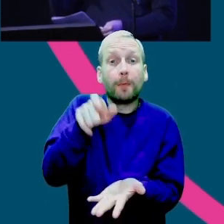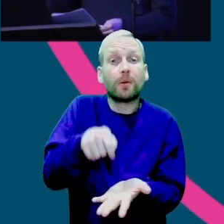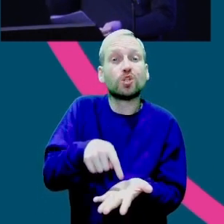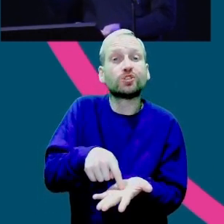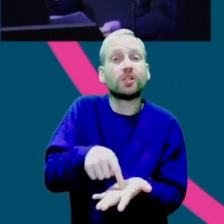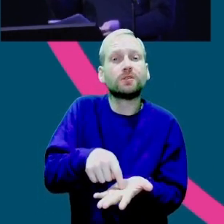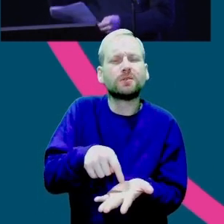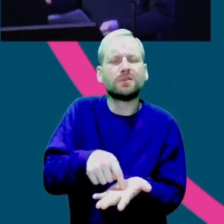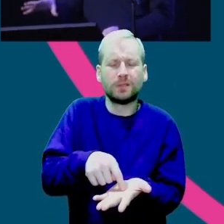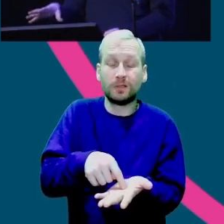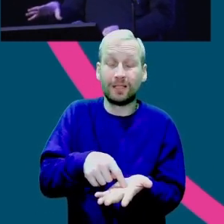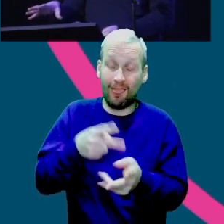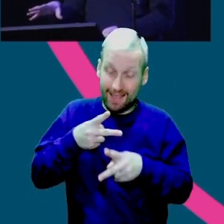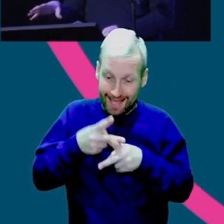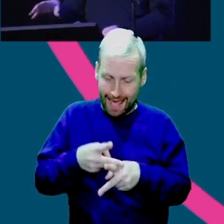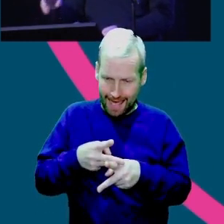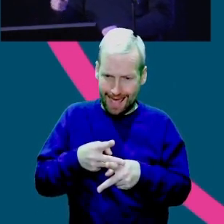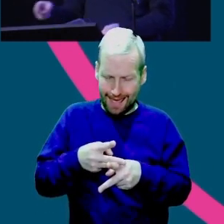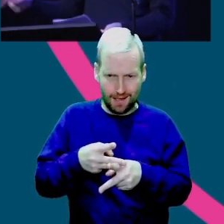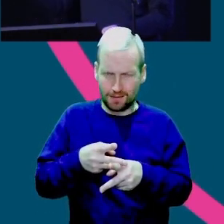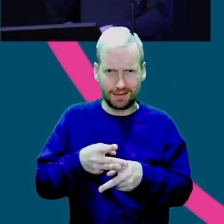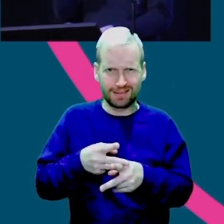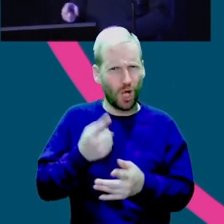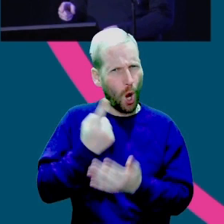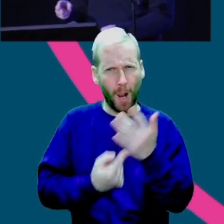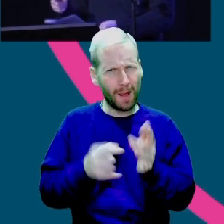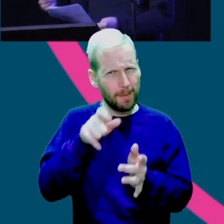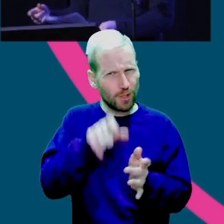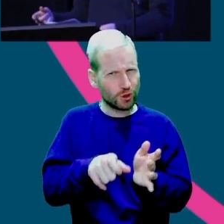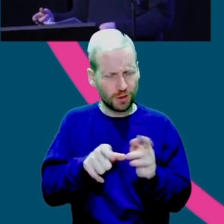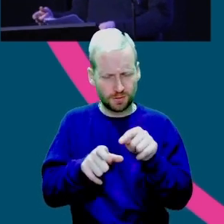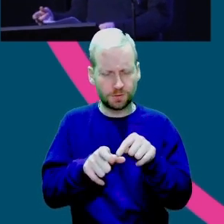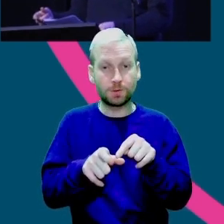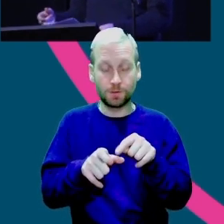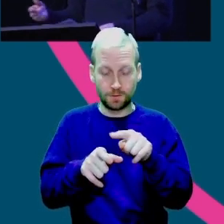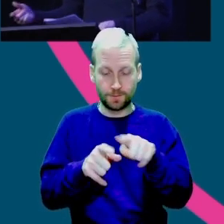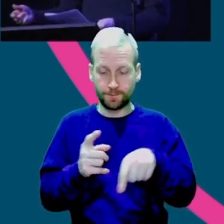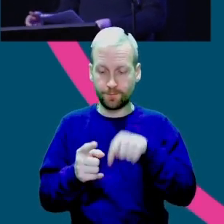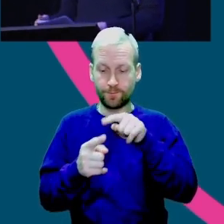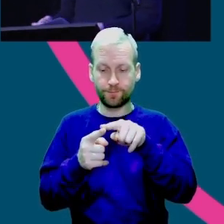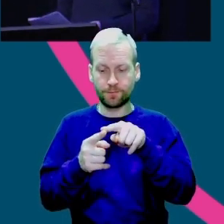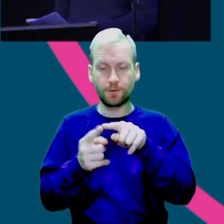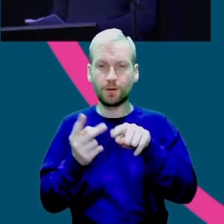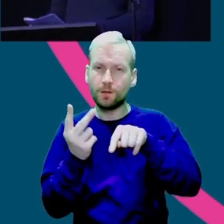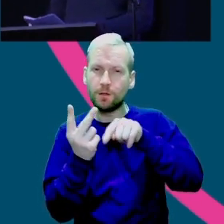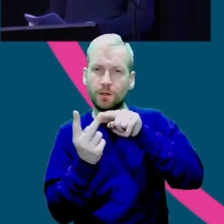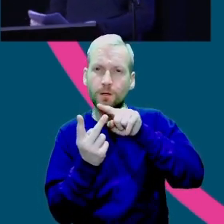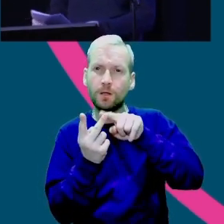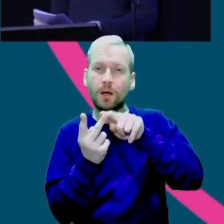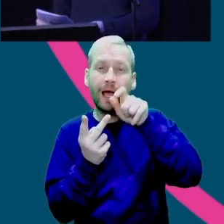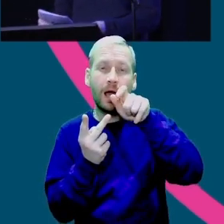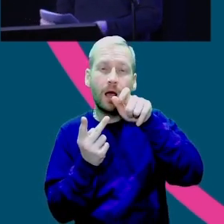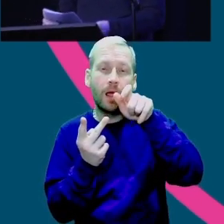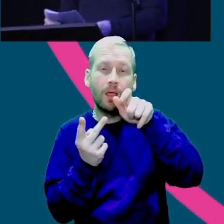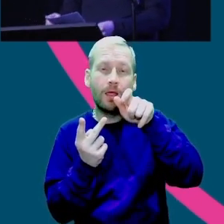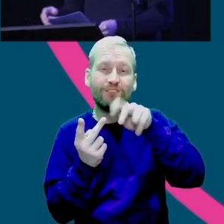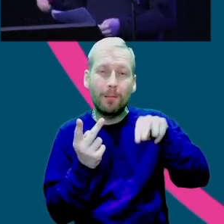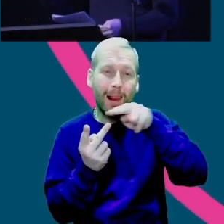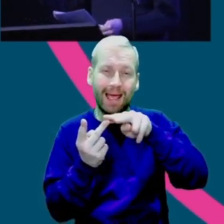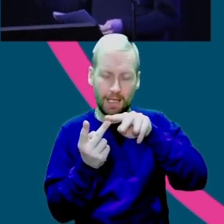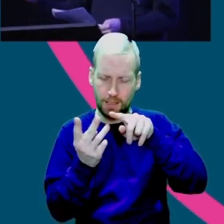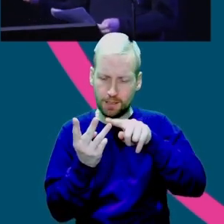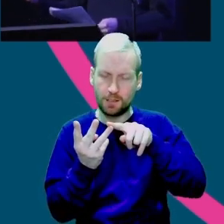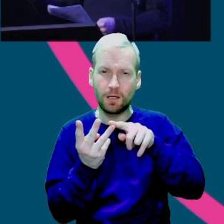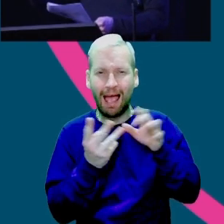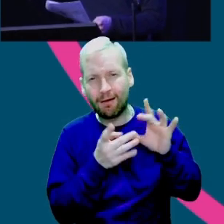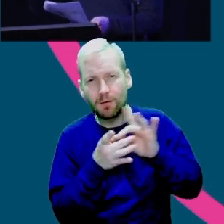care is broader than the person. It also includes the family and the people closest to them. So we